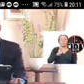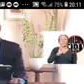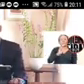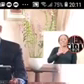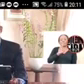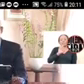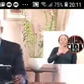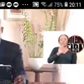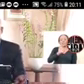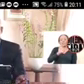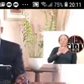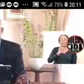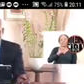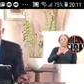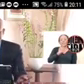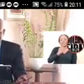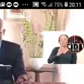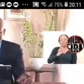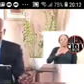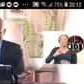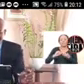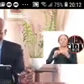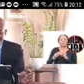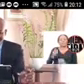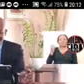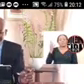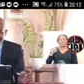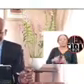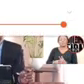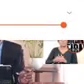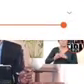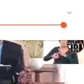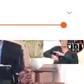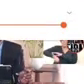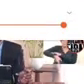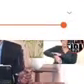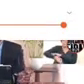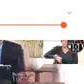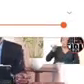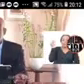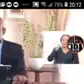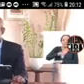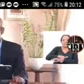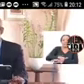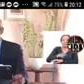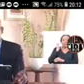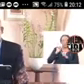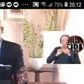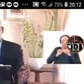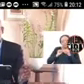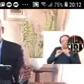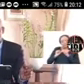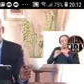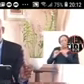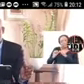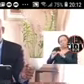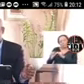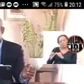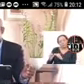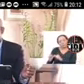became effective as at midnight last night, and you will all know that it will continue until